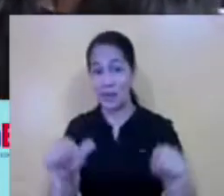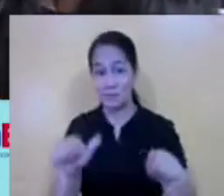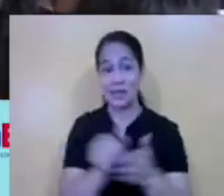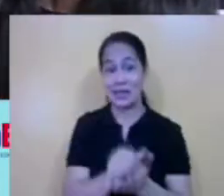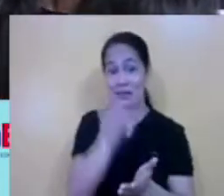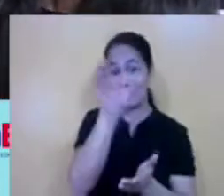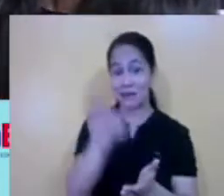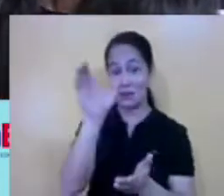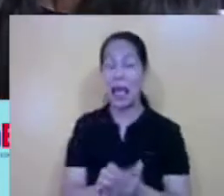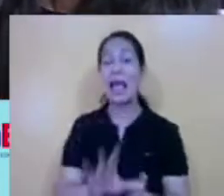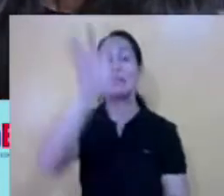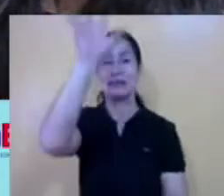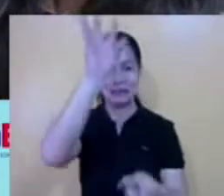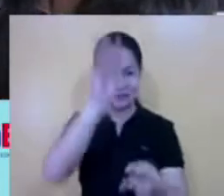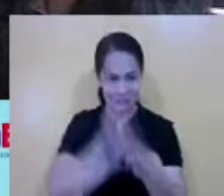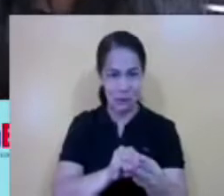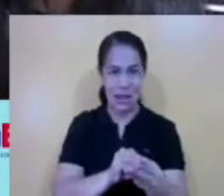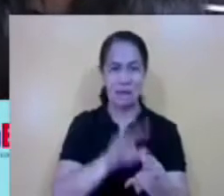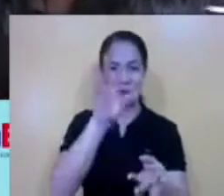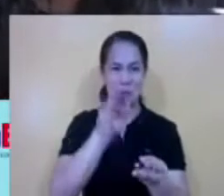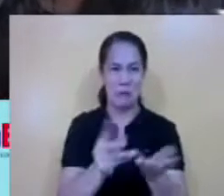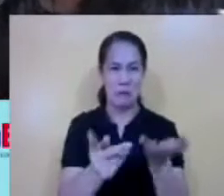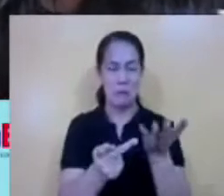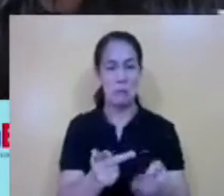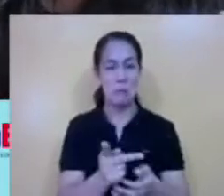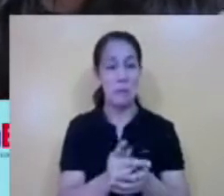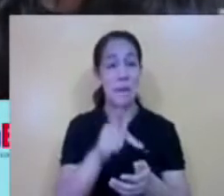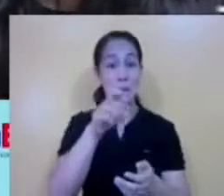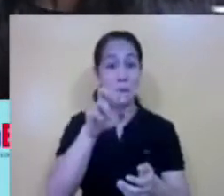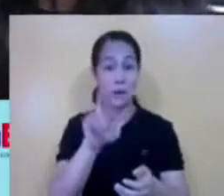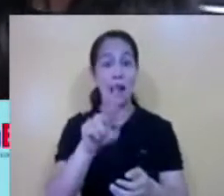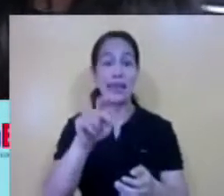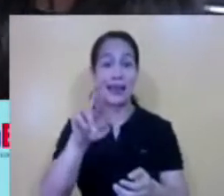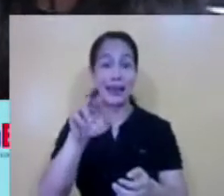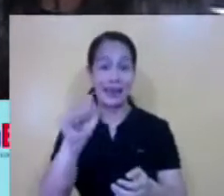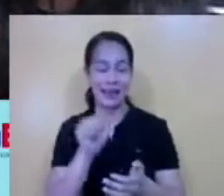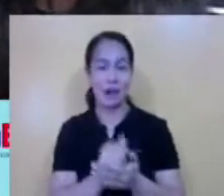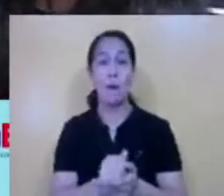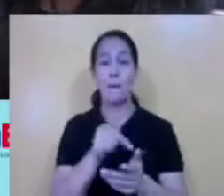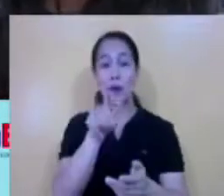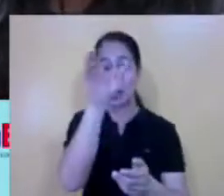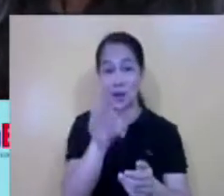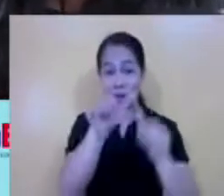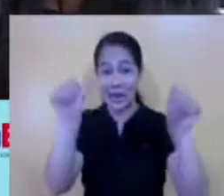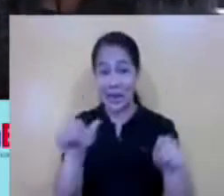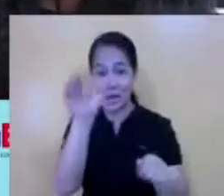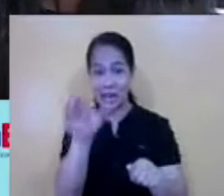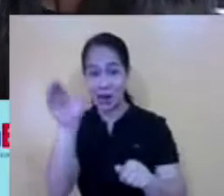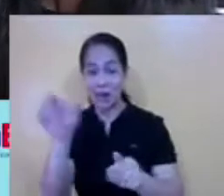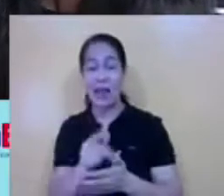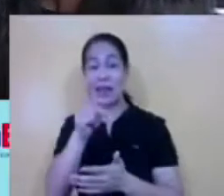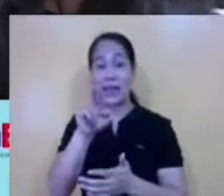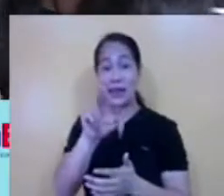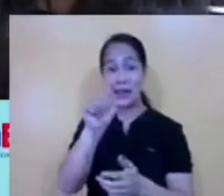total computed weight per KRA or per domain. So for example, in KRA1, all